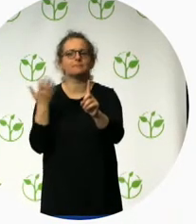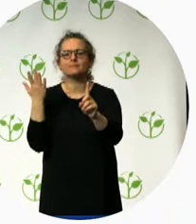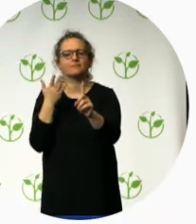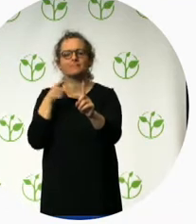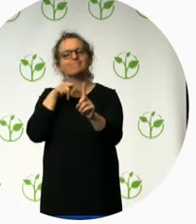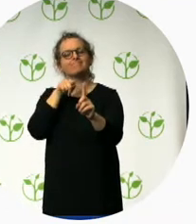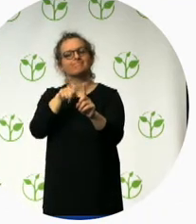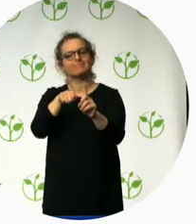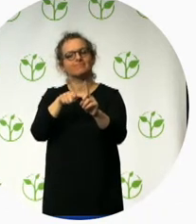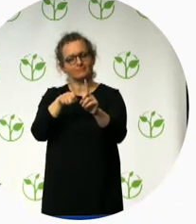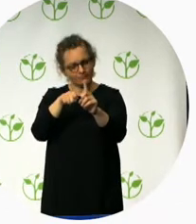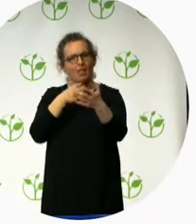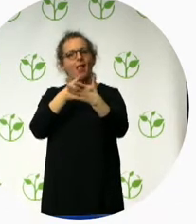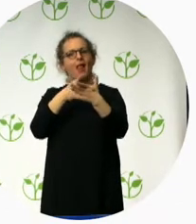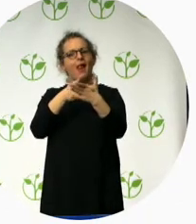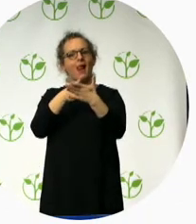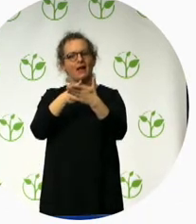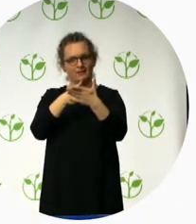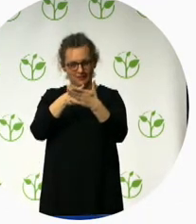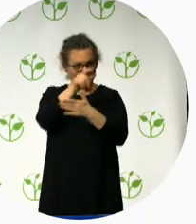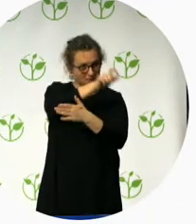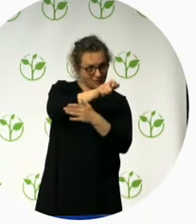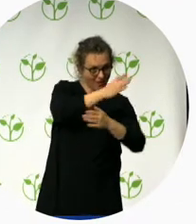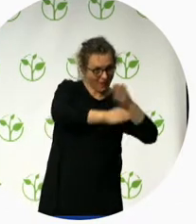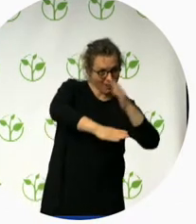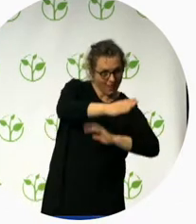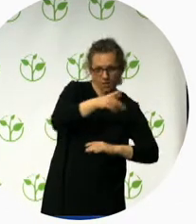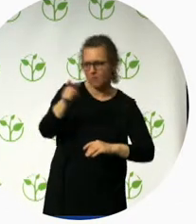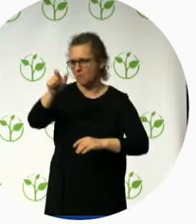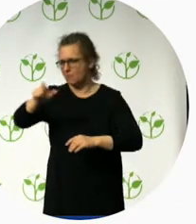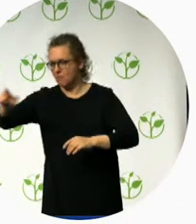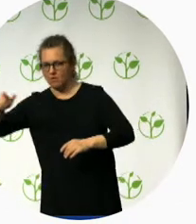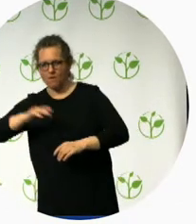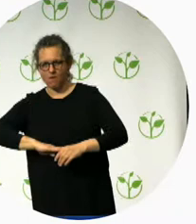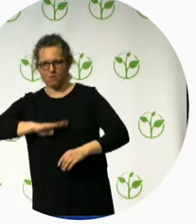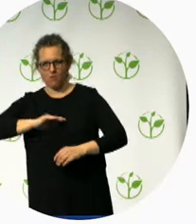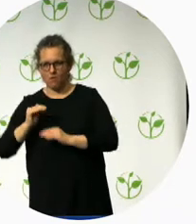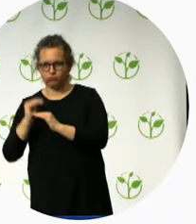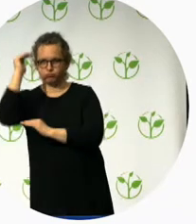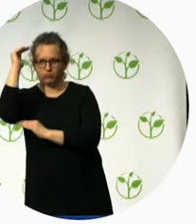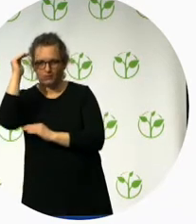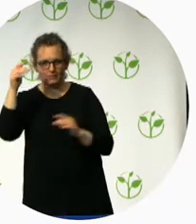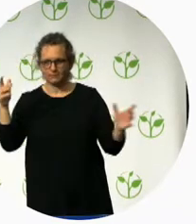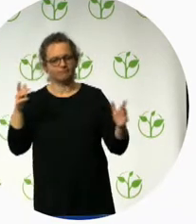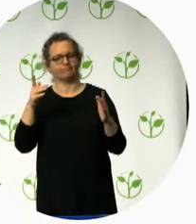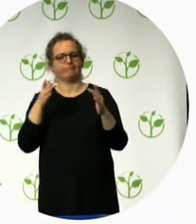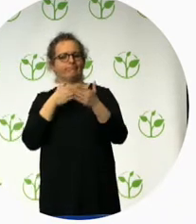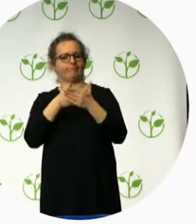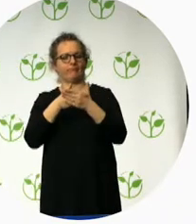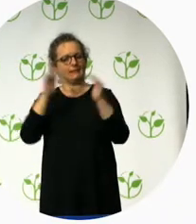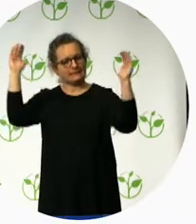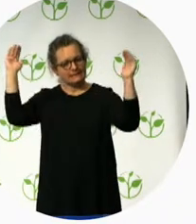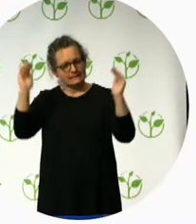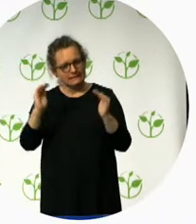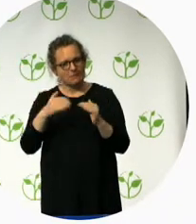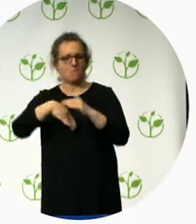to the built environment coupled with social and economic inclusion. The interface, like I said, is between aging and disability is